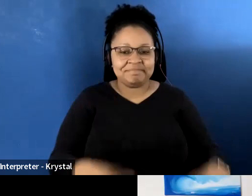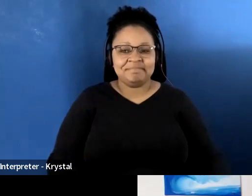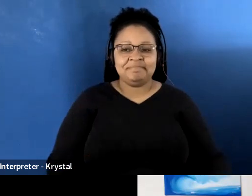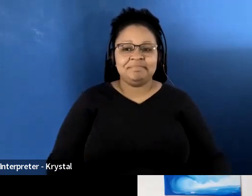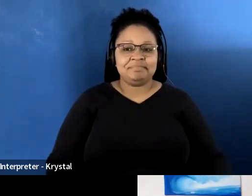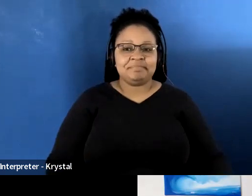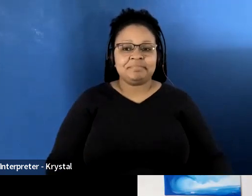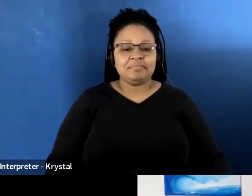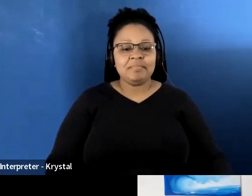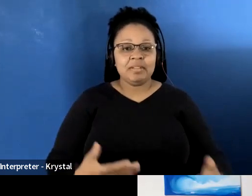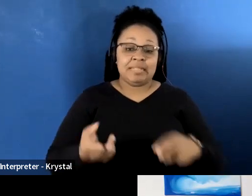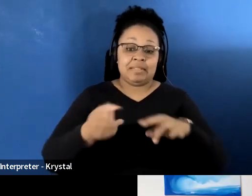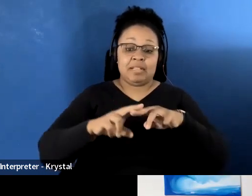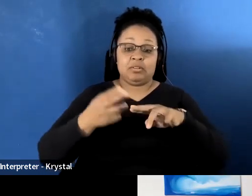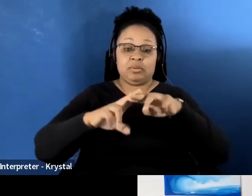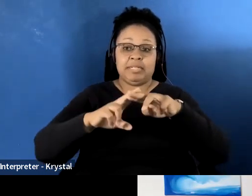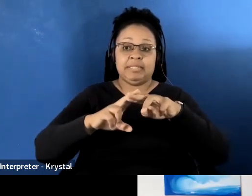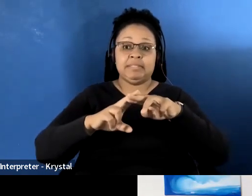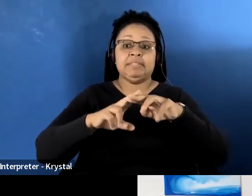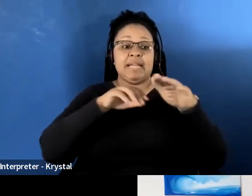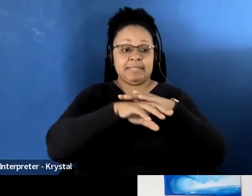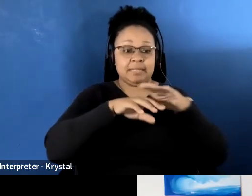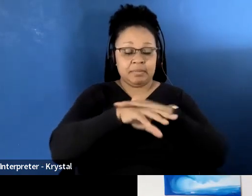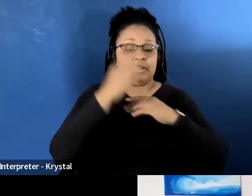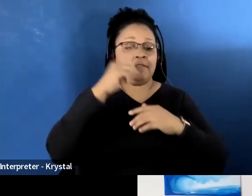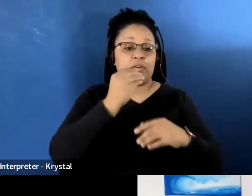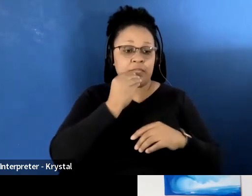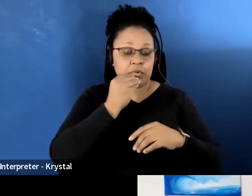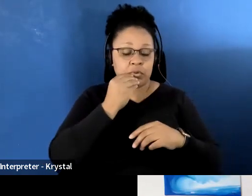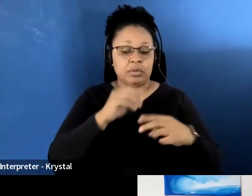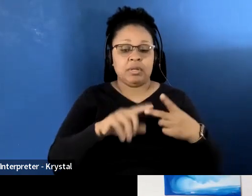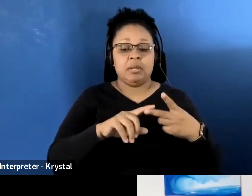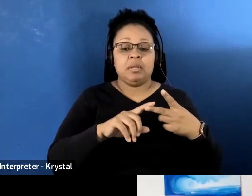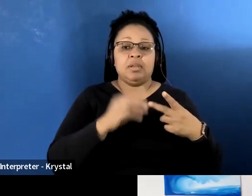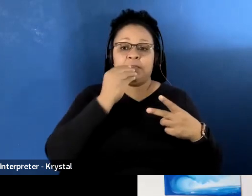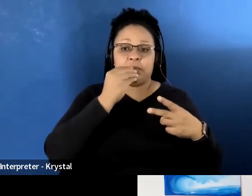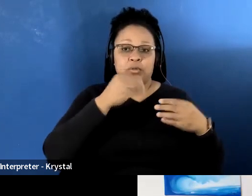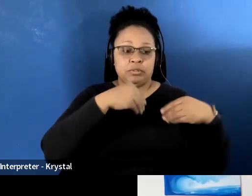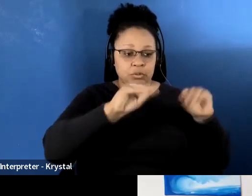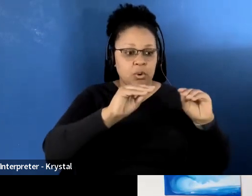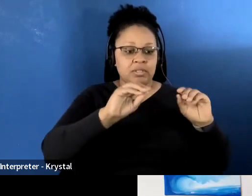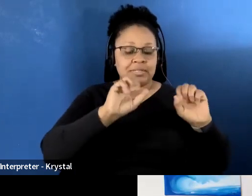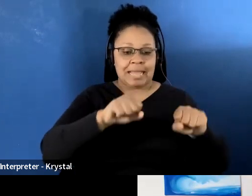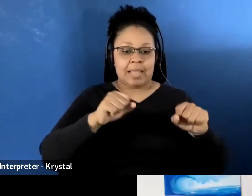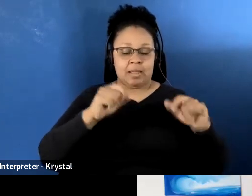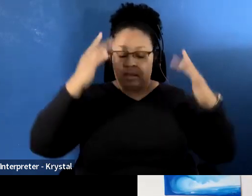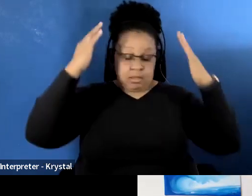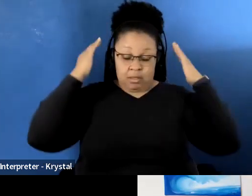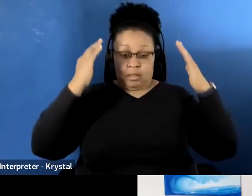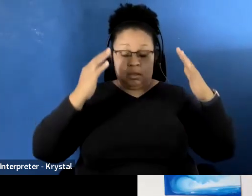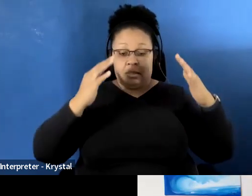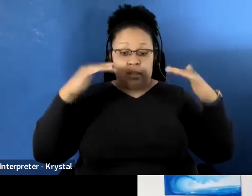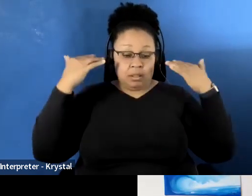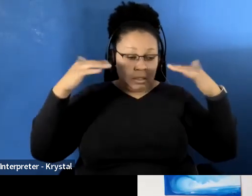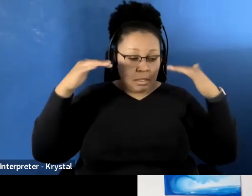um, it's increased accessibility of groceries for sure. And grocery stores can cause sensory overstimulation too. Lots of noise